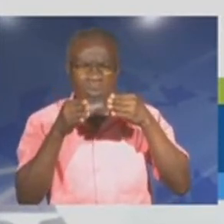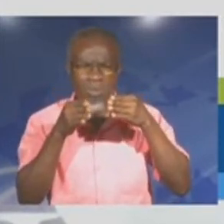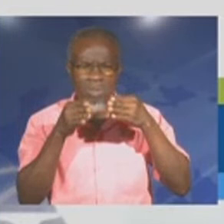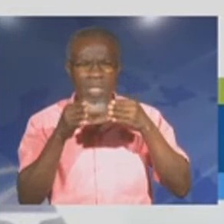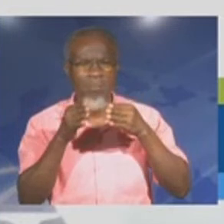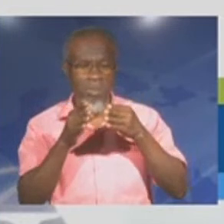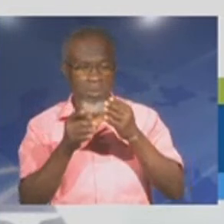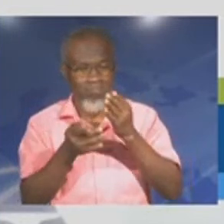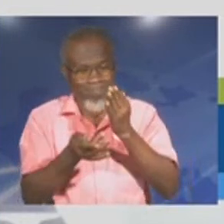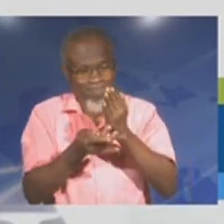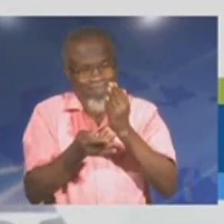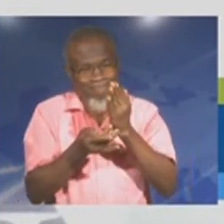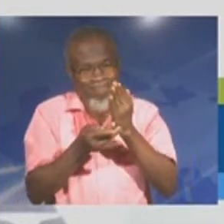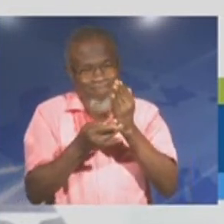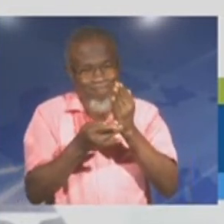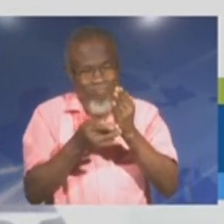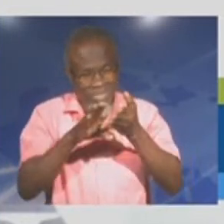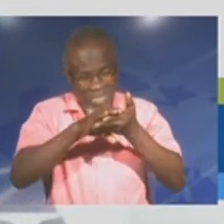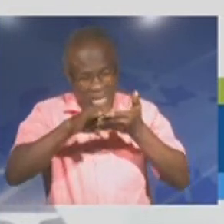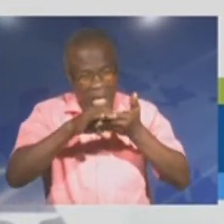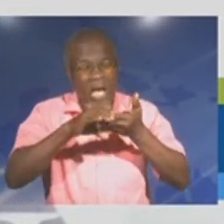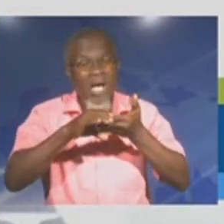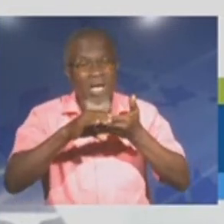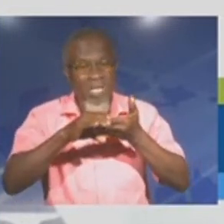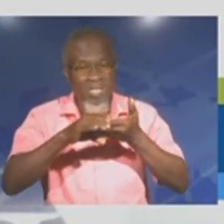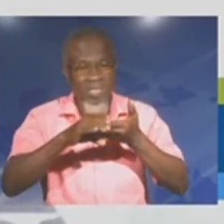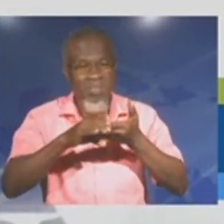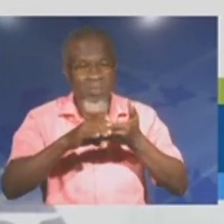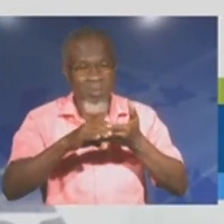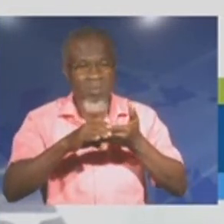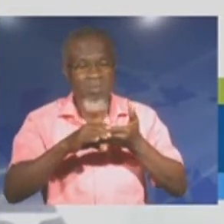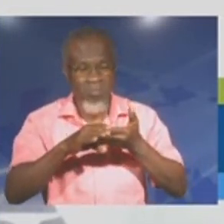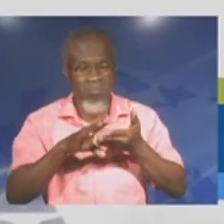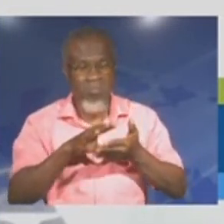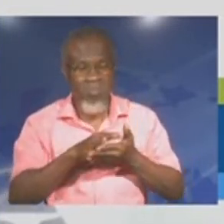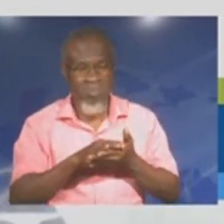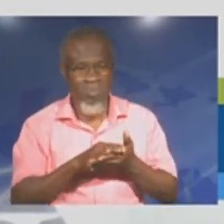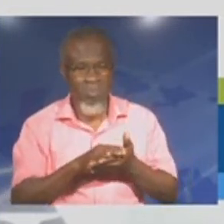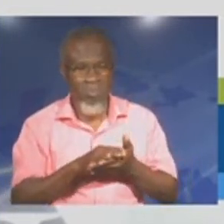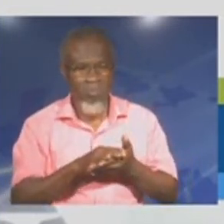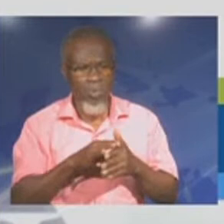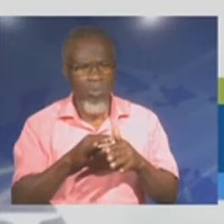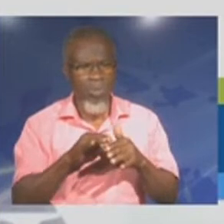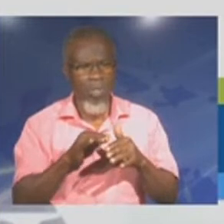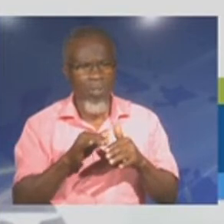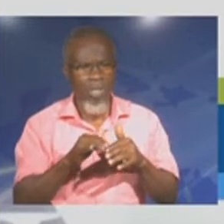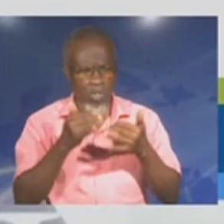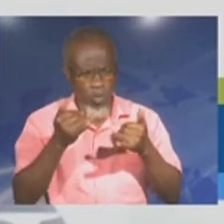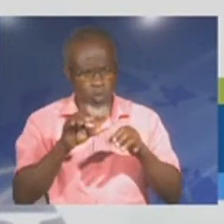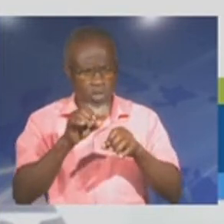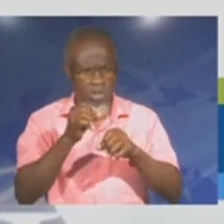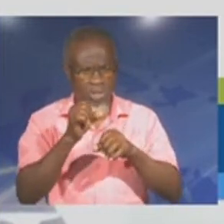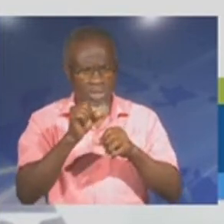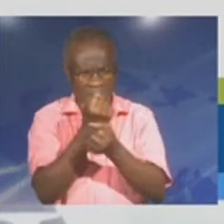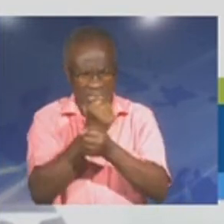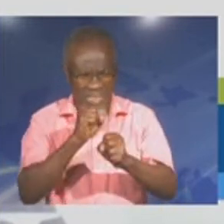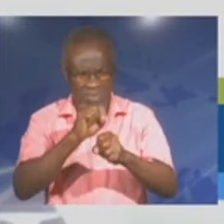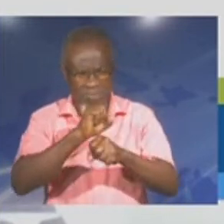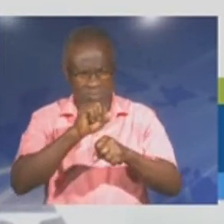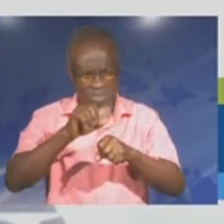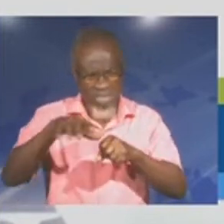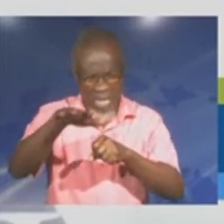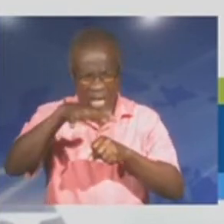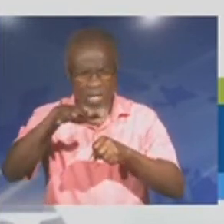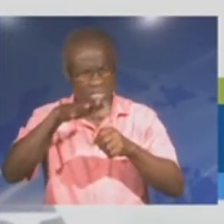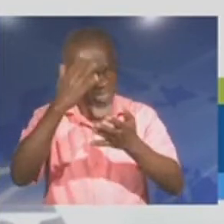it's a little bit less relevant now that safe zones have ended, but how do you feel as Minister of Health knowing that we haven't